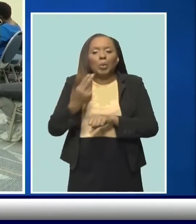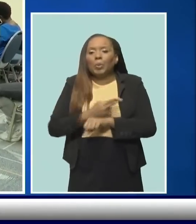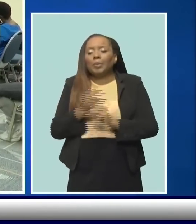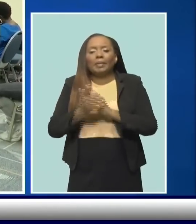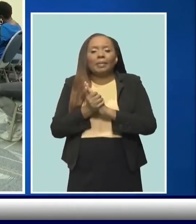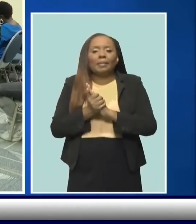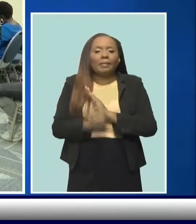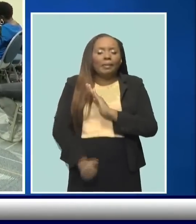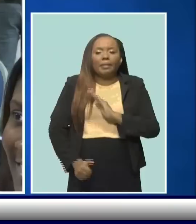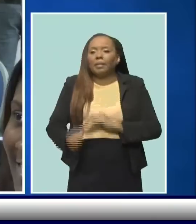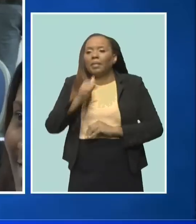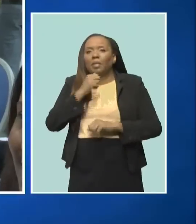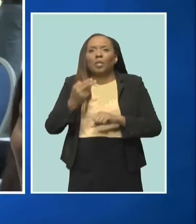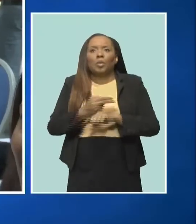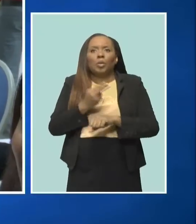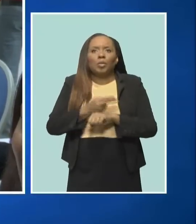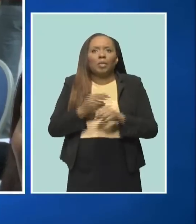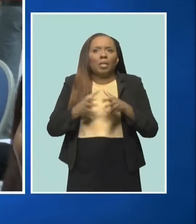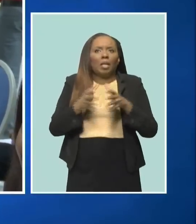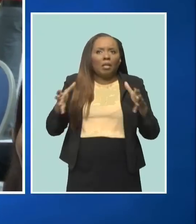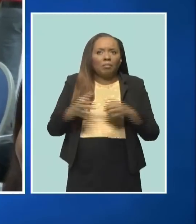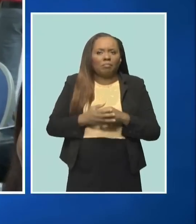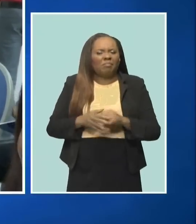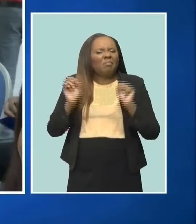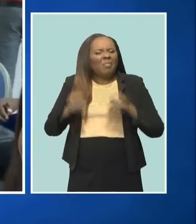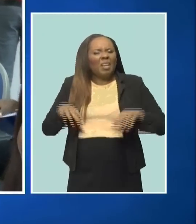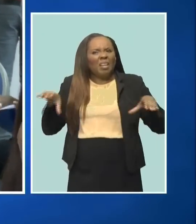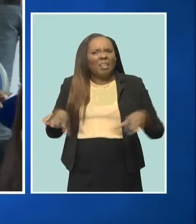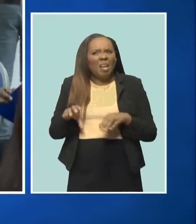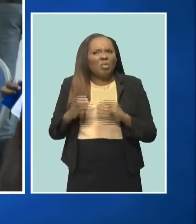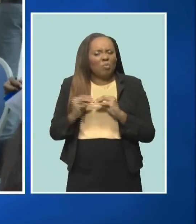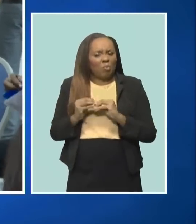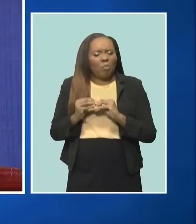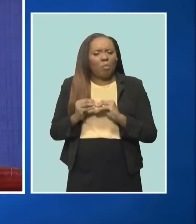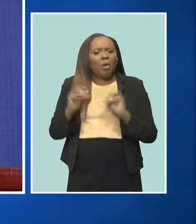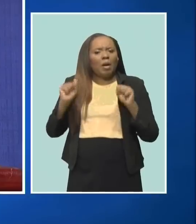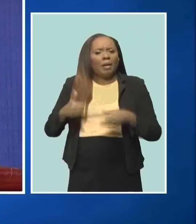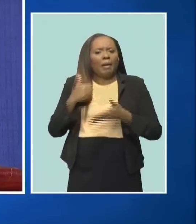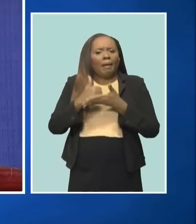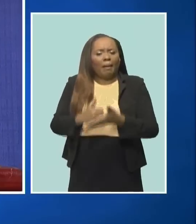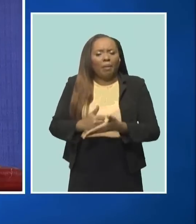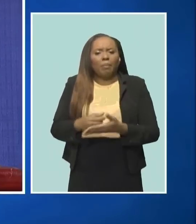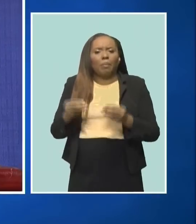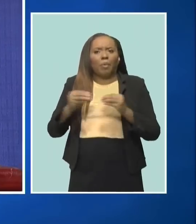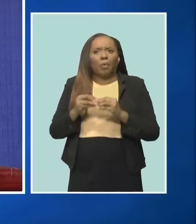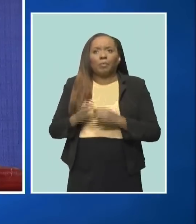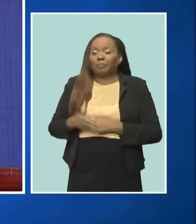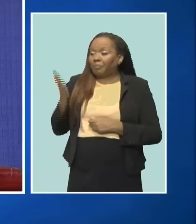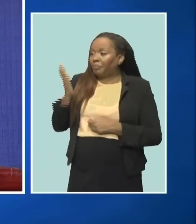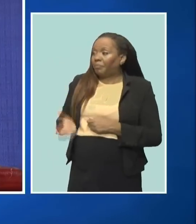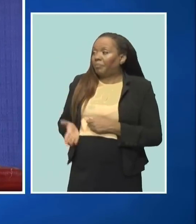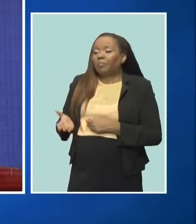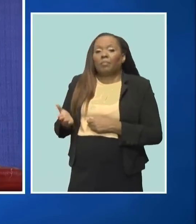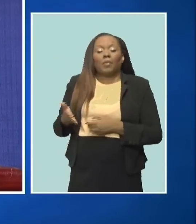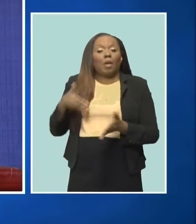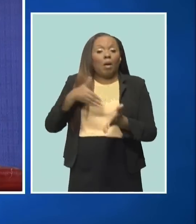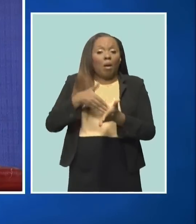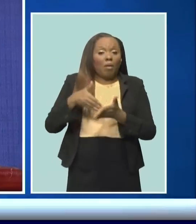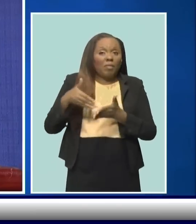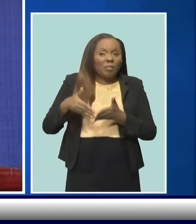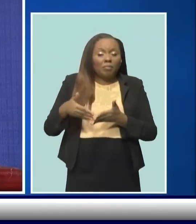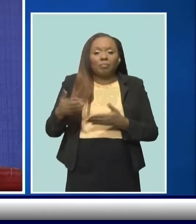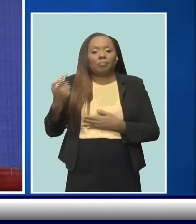as it should. She notes more can be done in this regard. We often, as a sector, do not like to